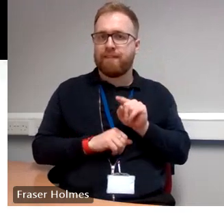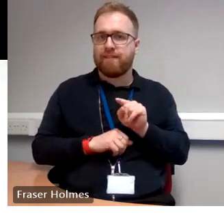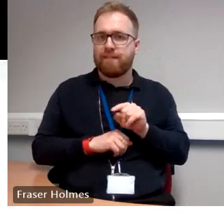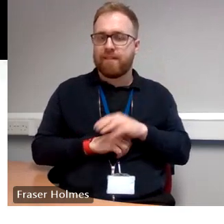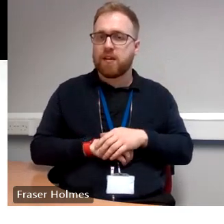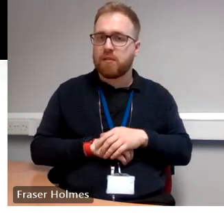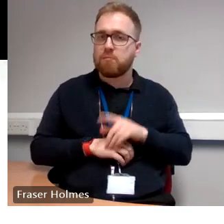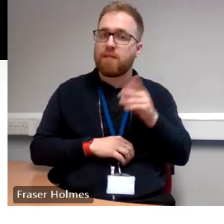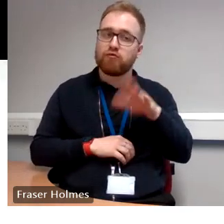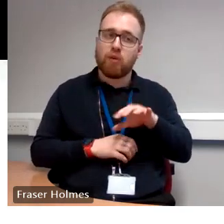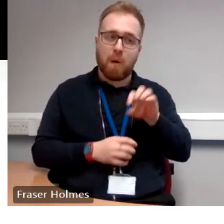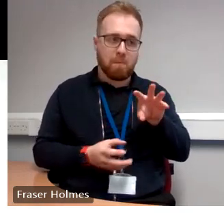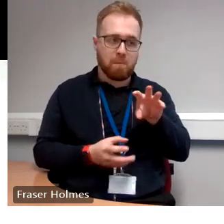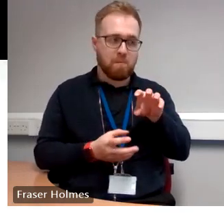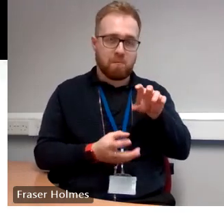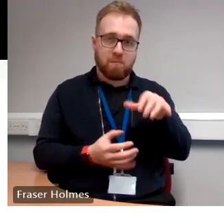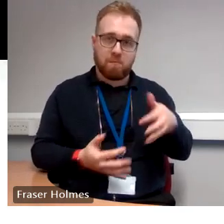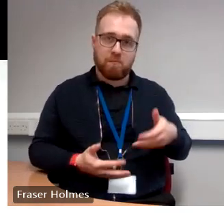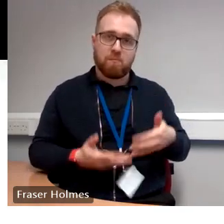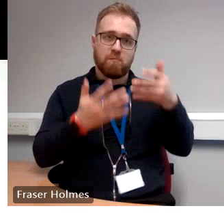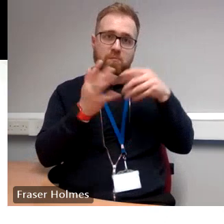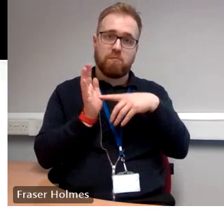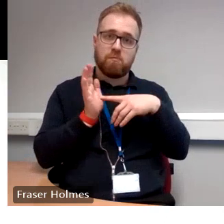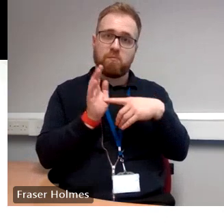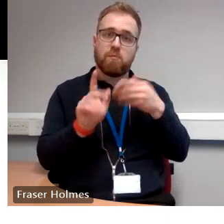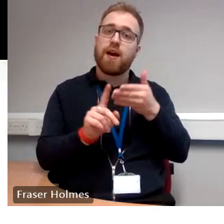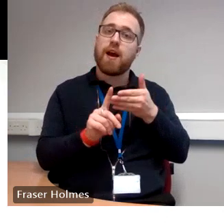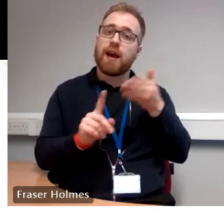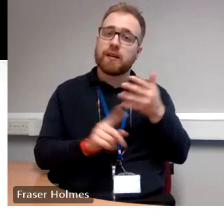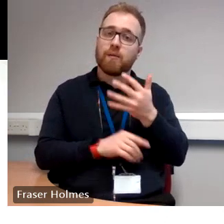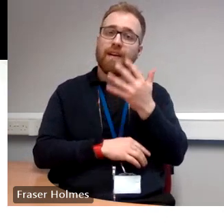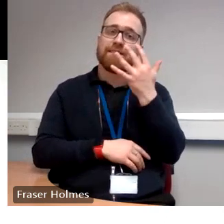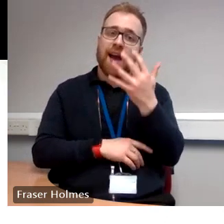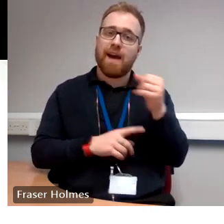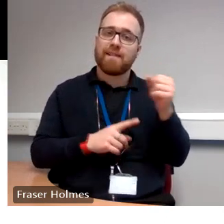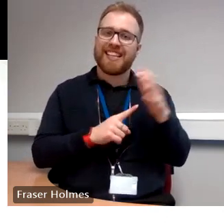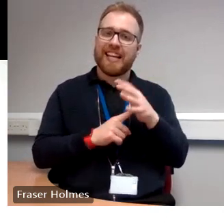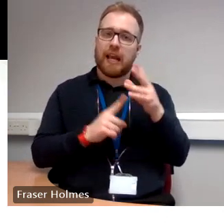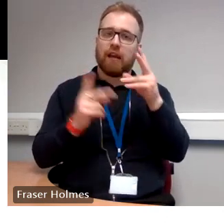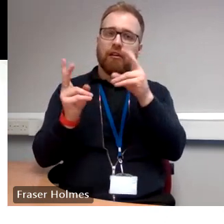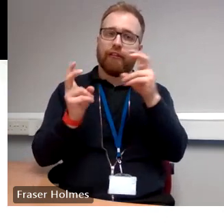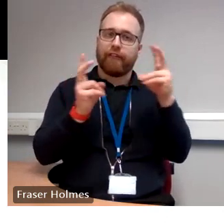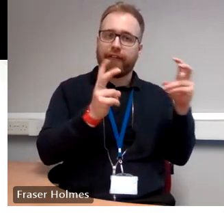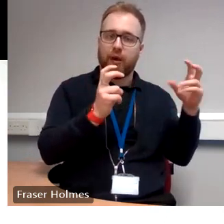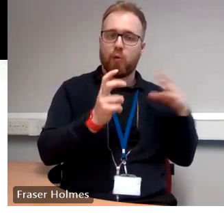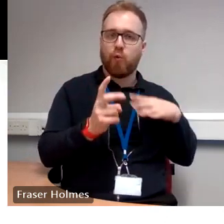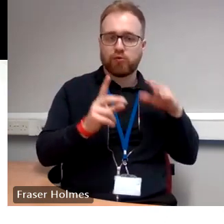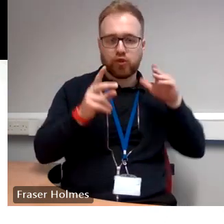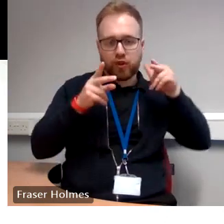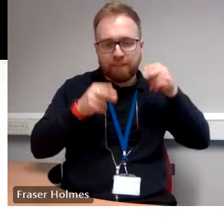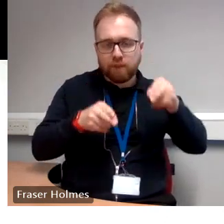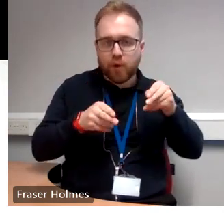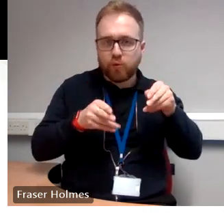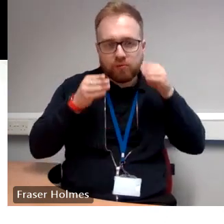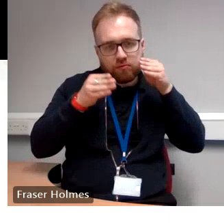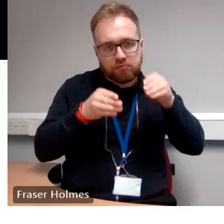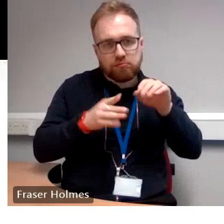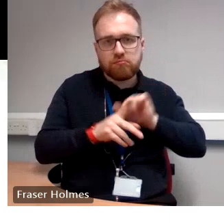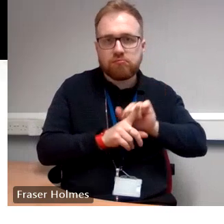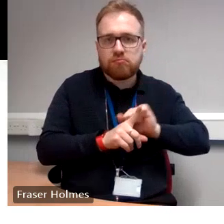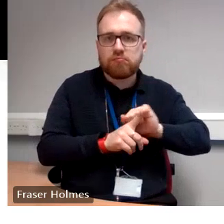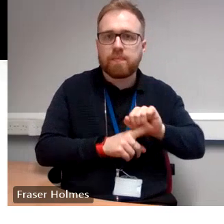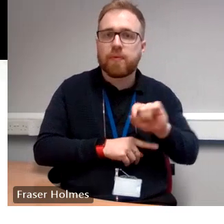from those results, we were able to identify 5 key things that we want to focus on. So